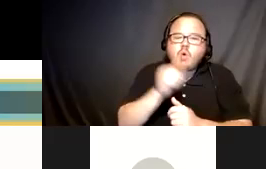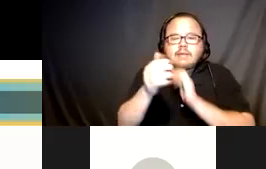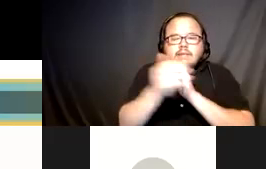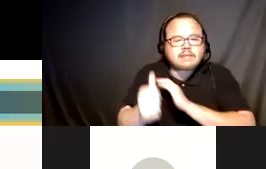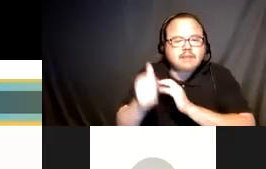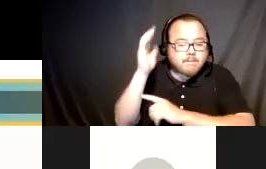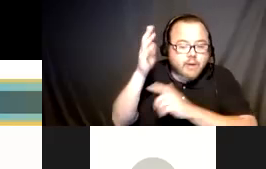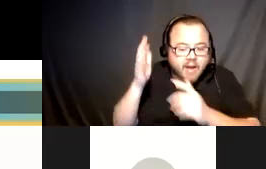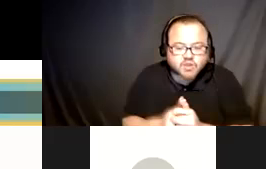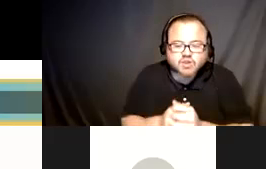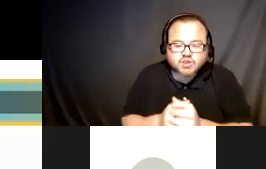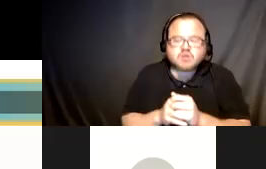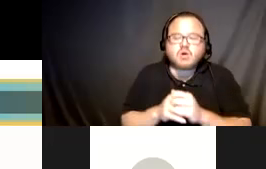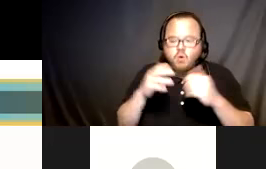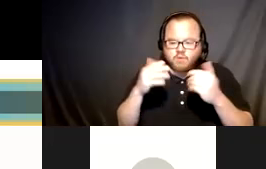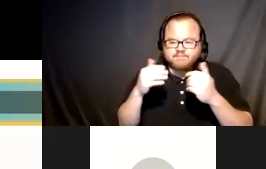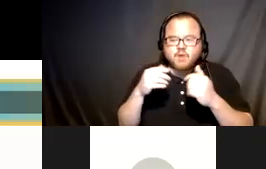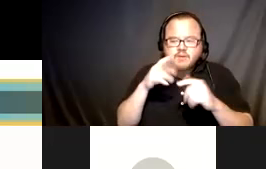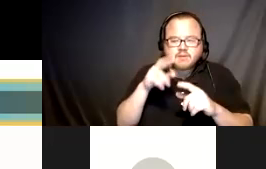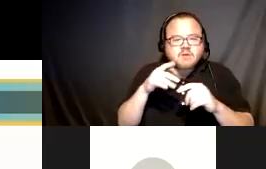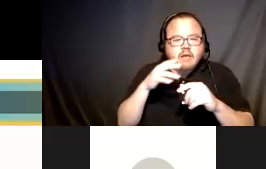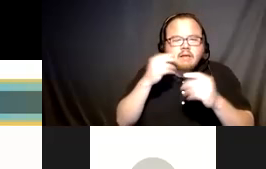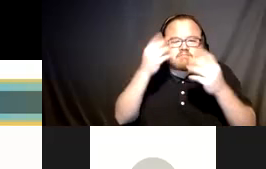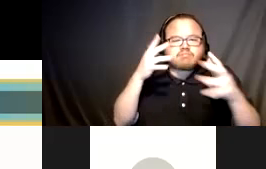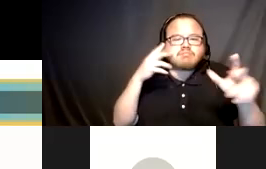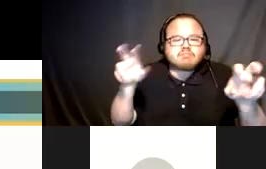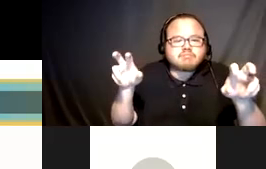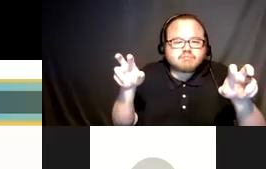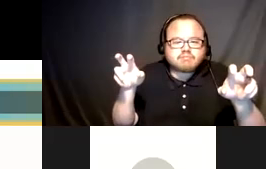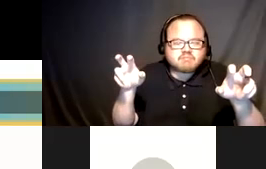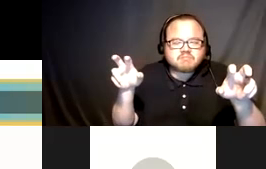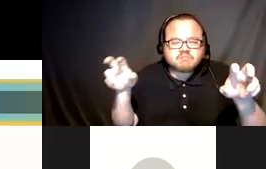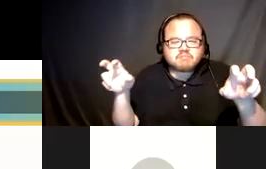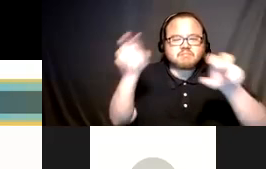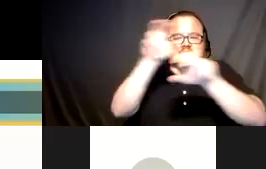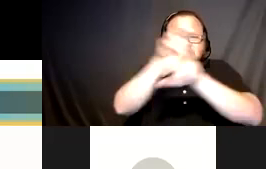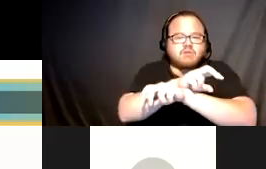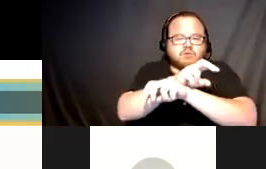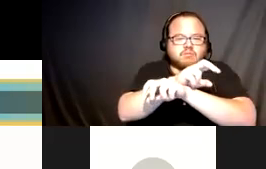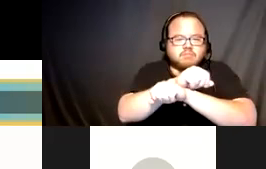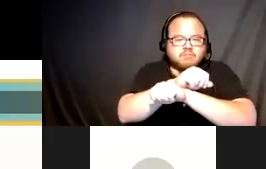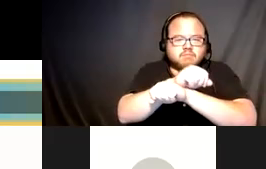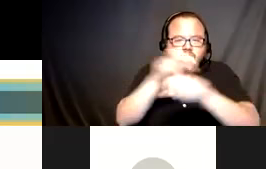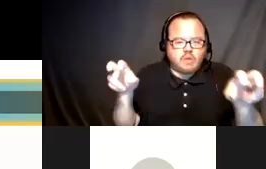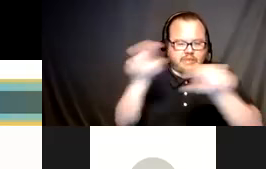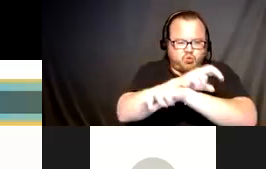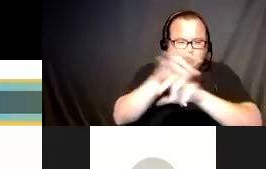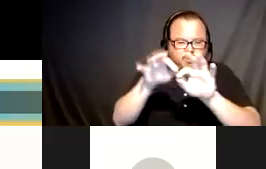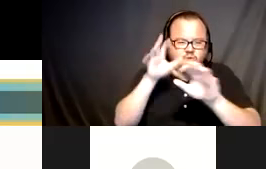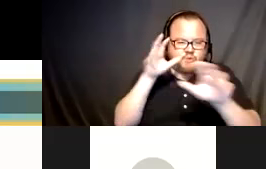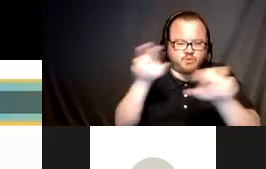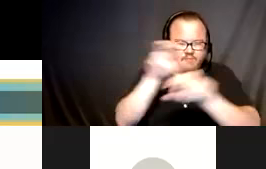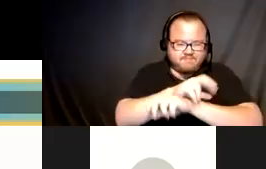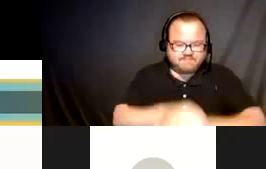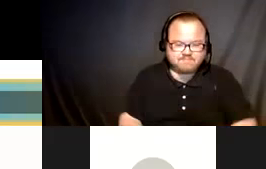skills presentations. Just kind of a side note, all all of our homecoming nominees were nominated by each club.